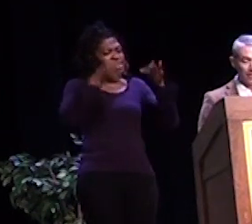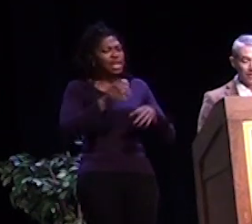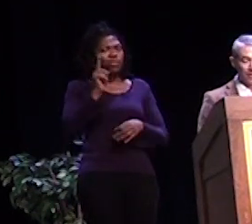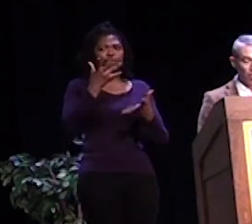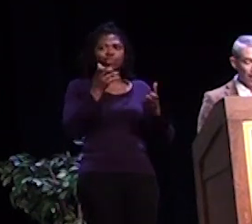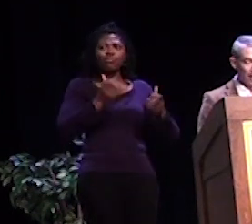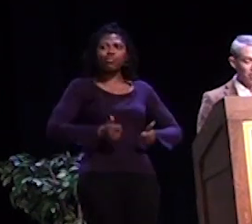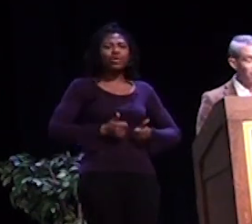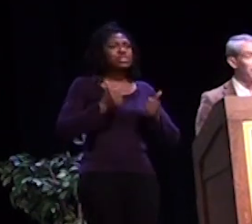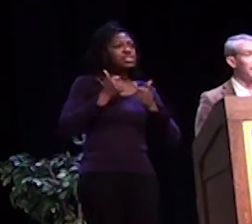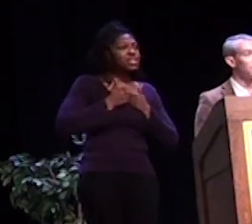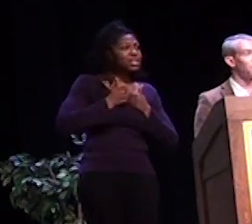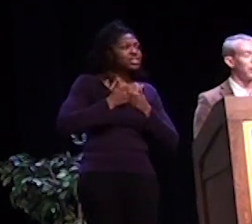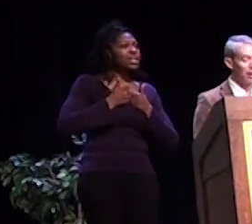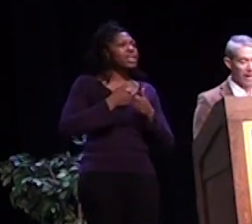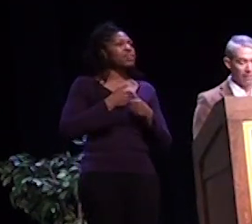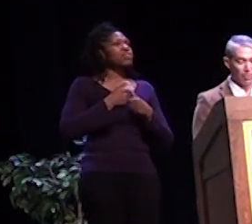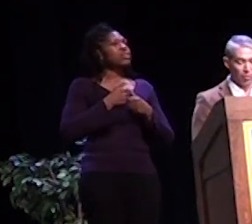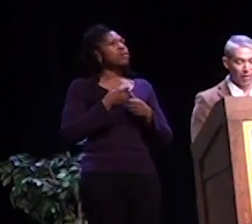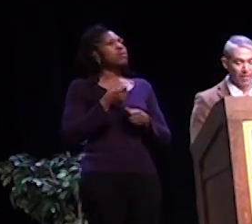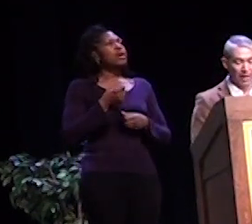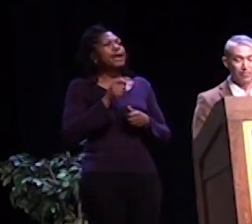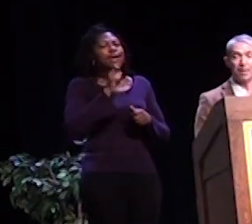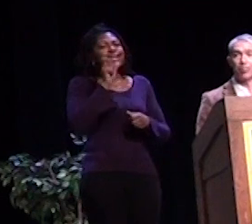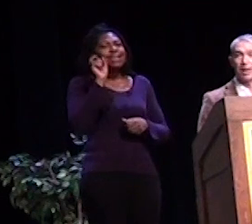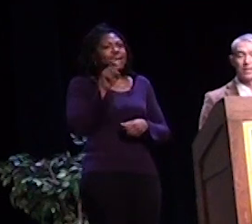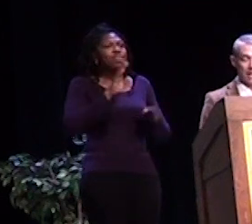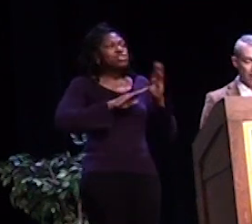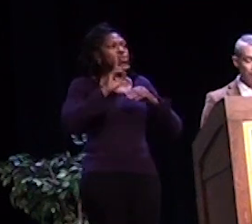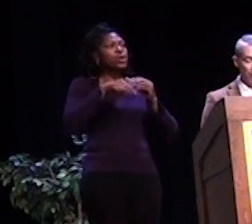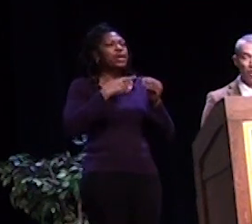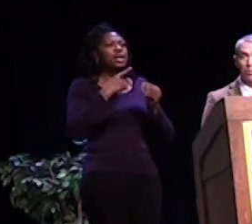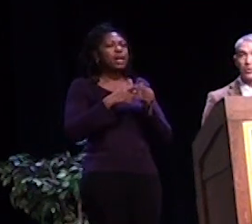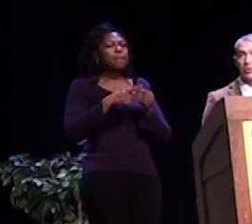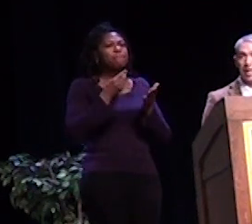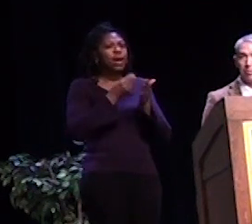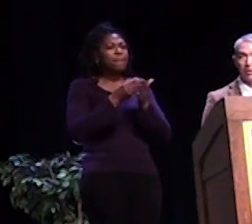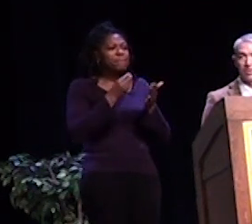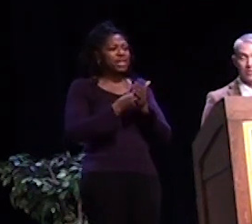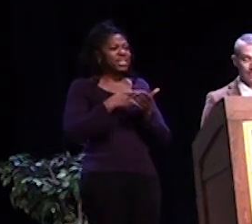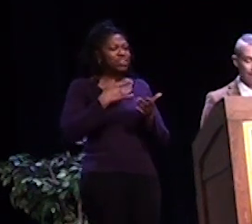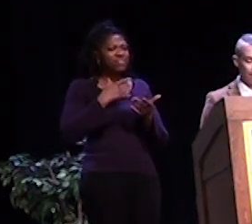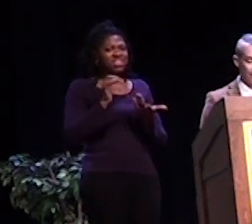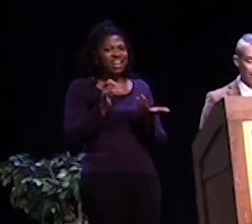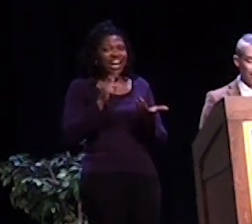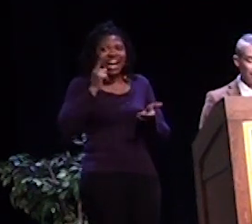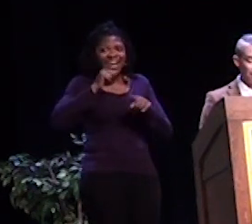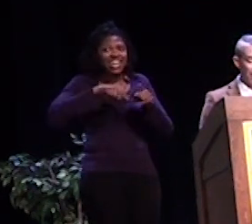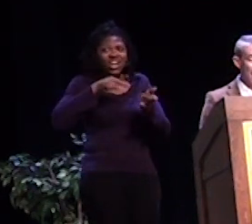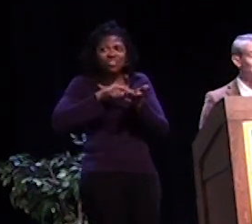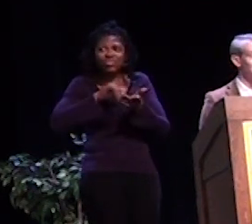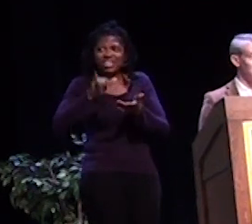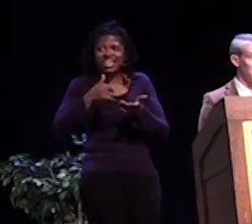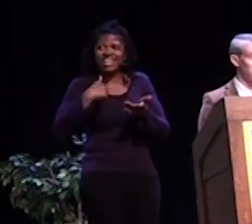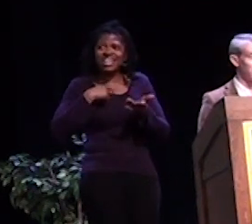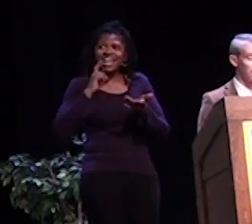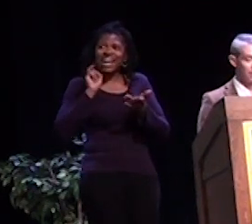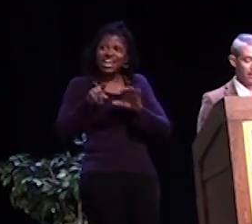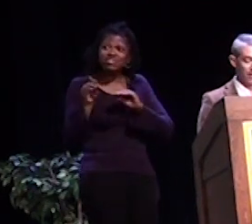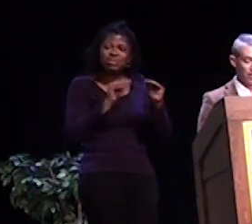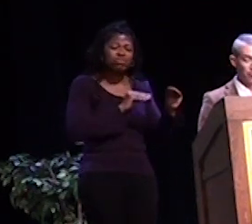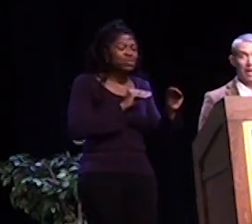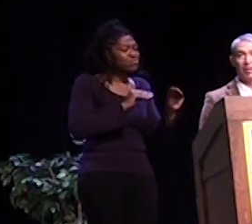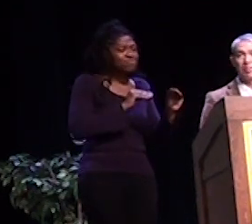live or age in place without having to worry about being priced out of their homes in the neighborhoods. Compassionate